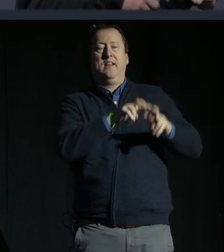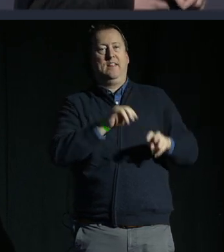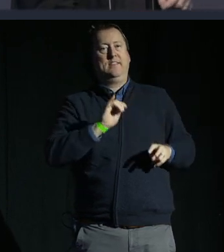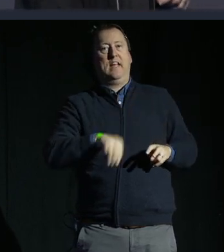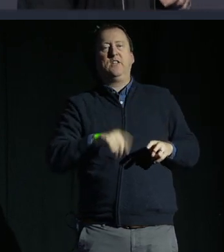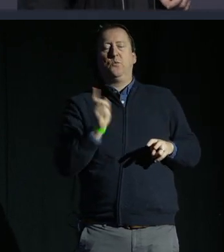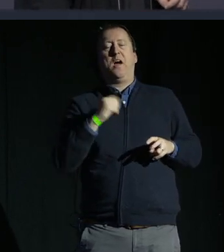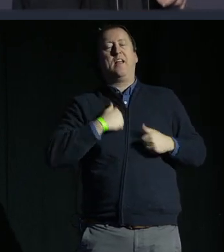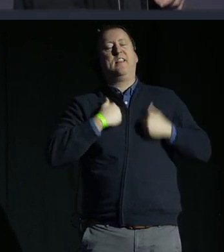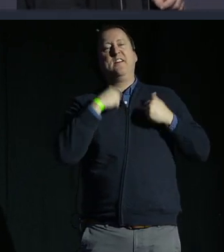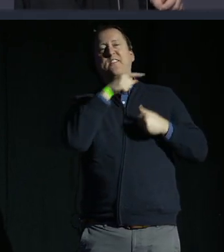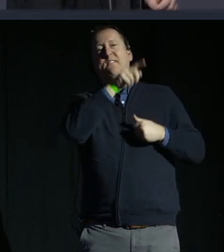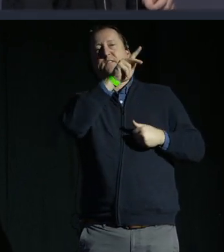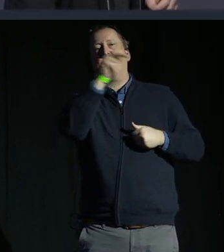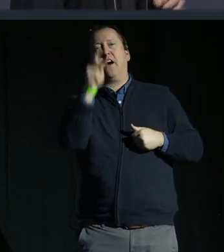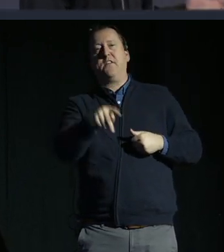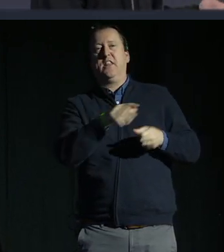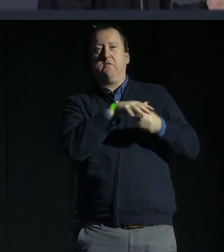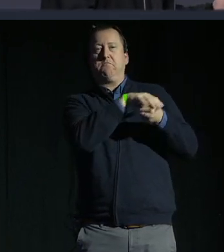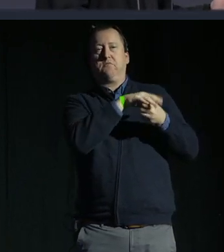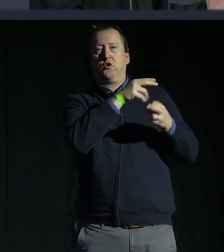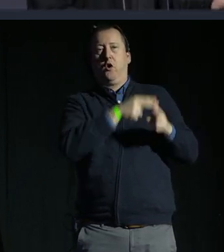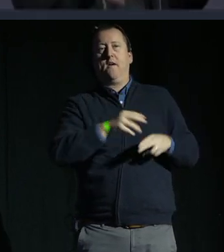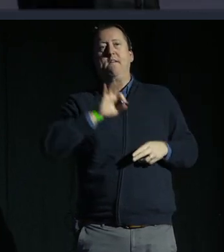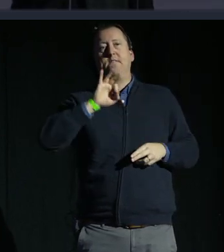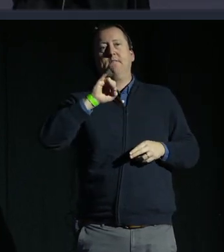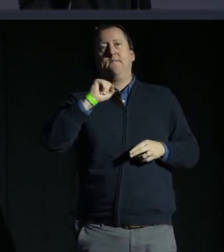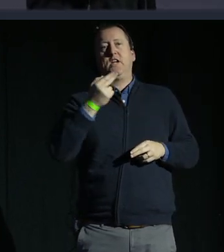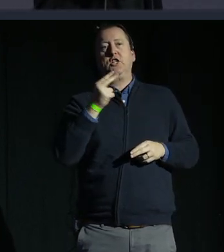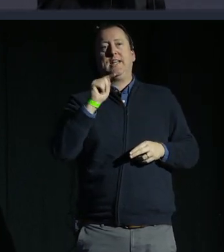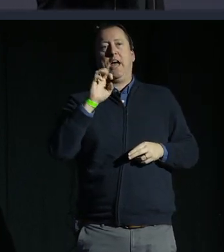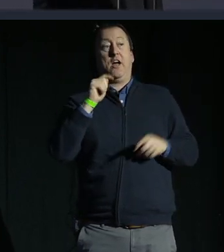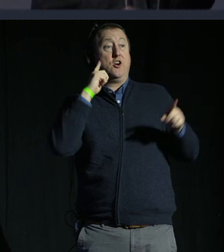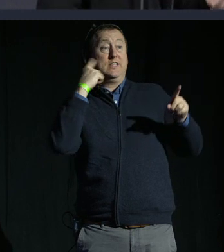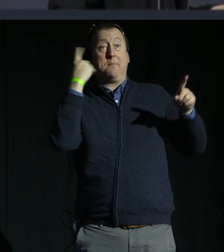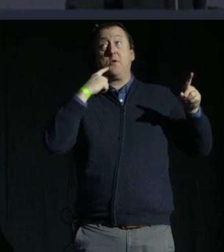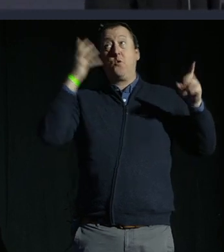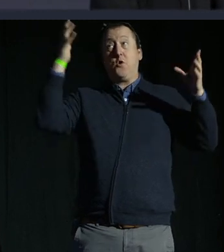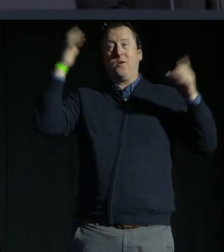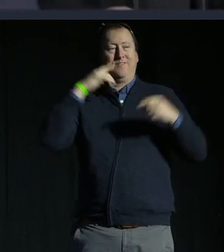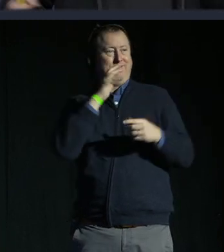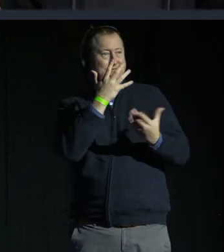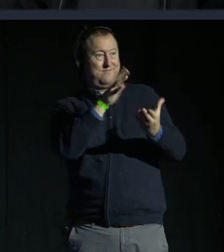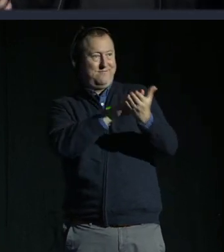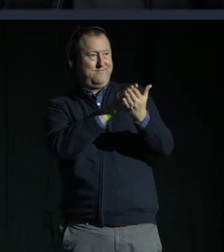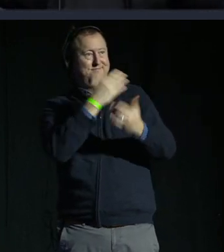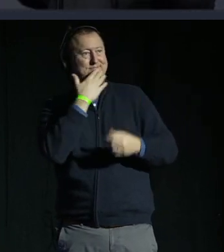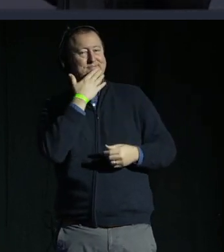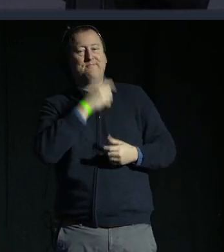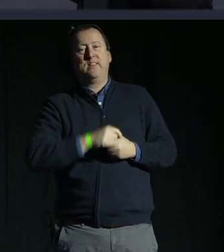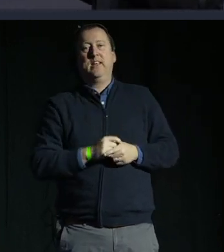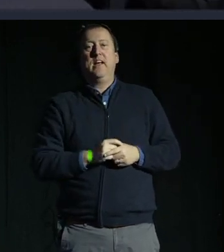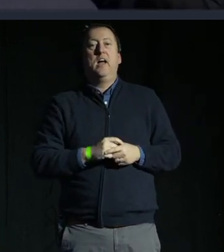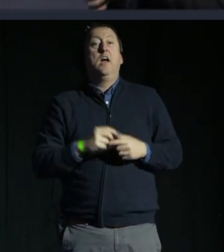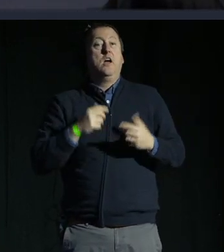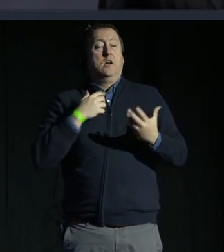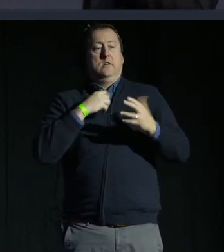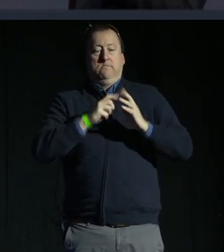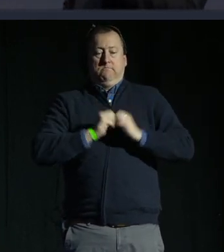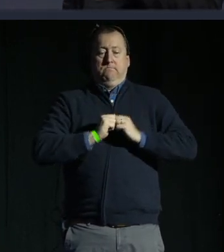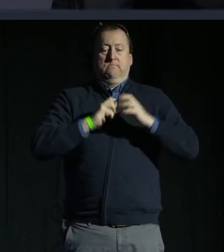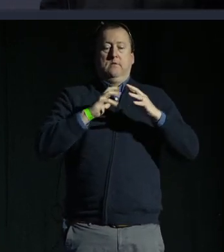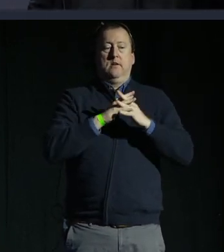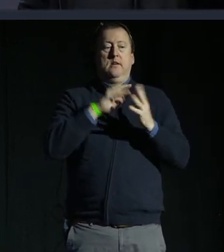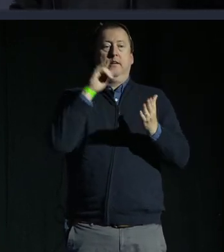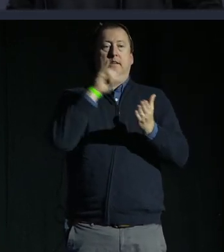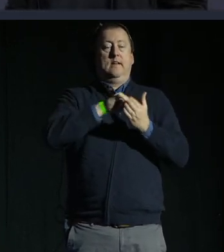in Philadelphia. We built, I heard it, Fishtown. We built and iterated on the first versions of